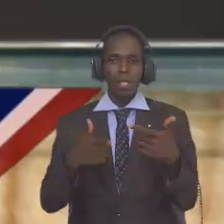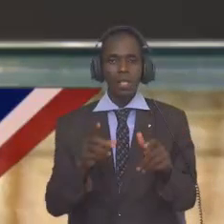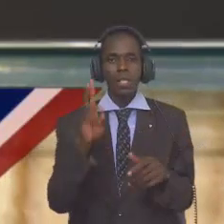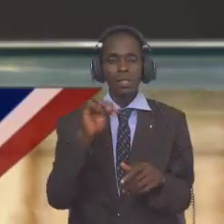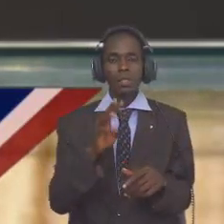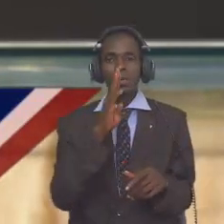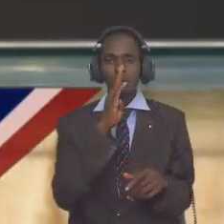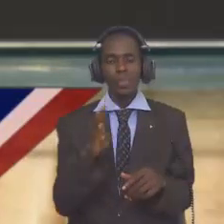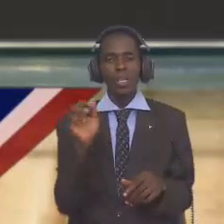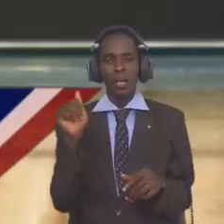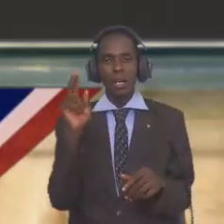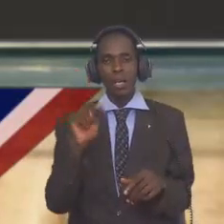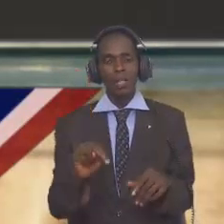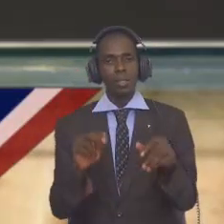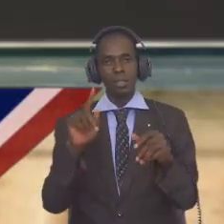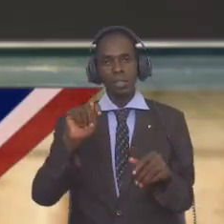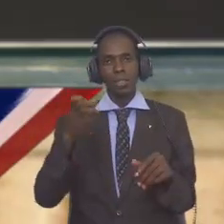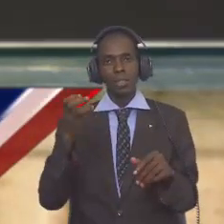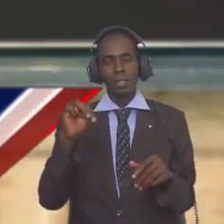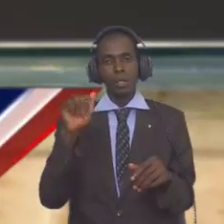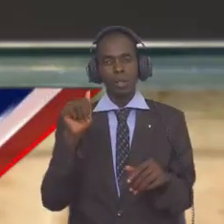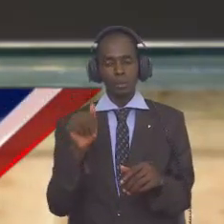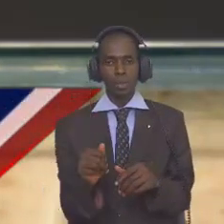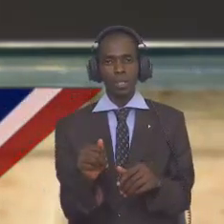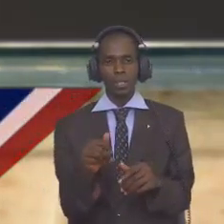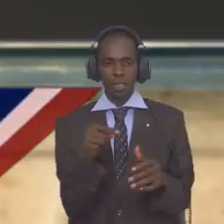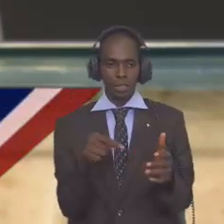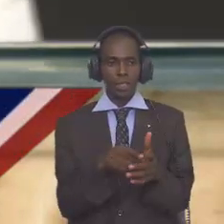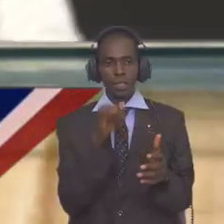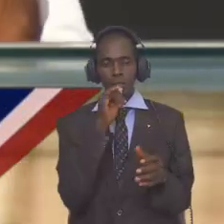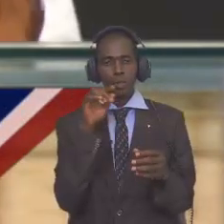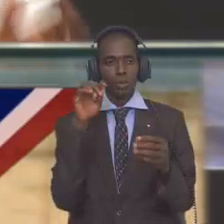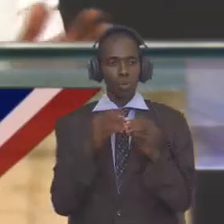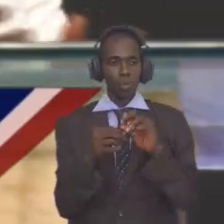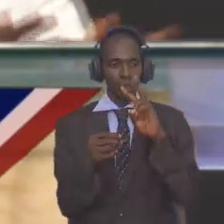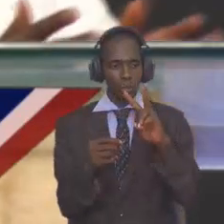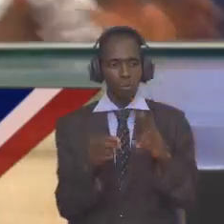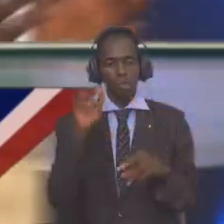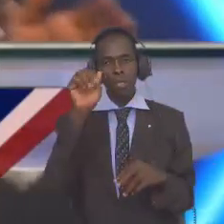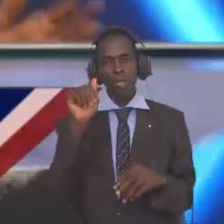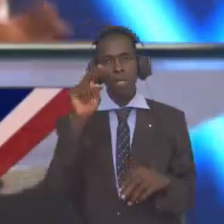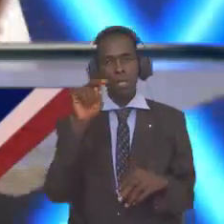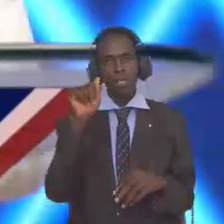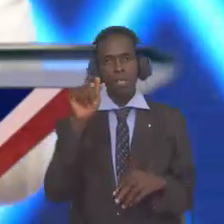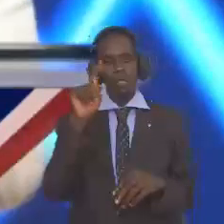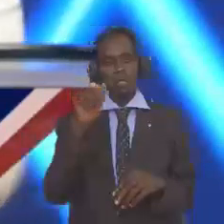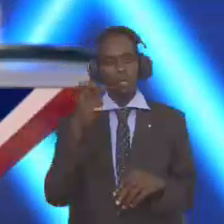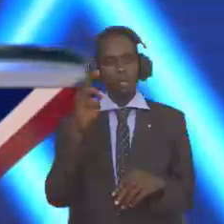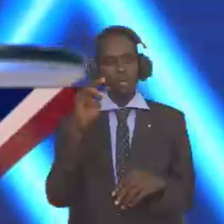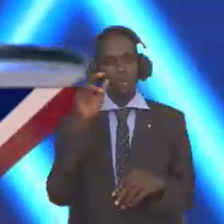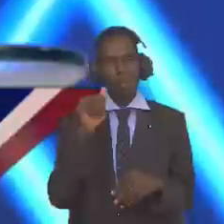be anathema, maranatha. This point number two, anathema for